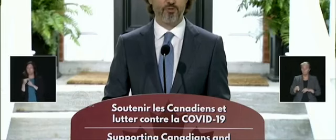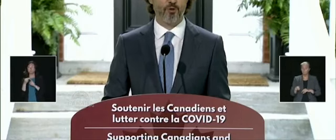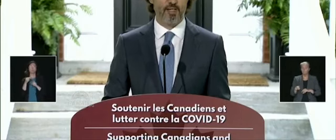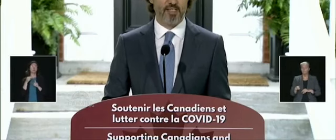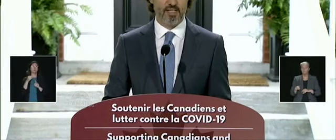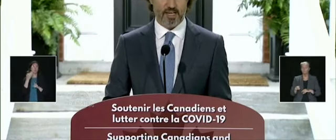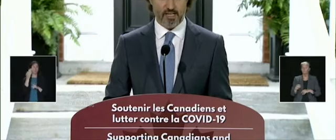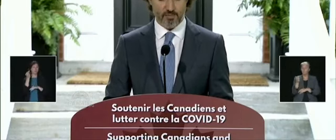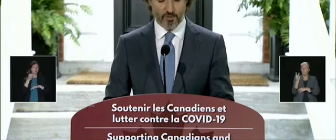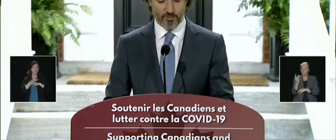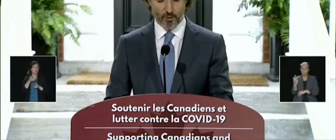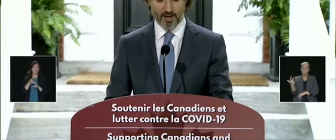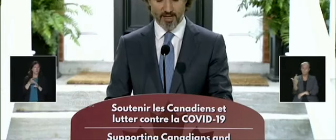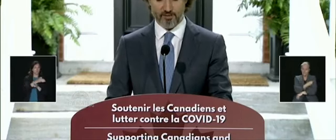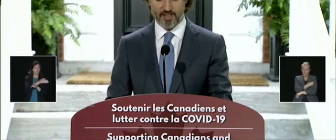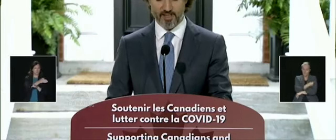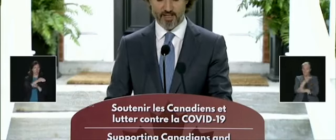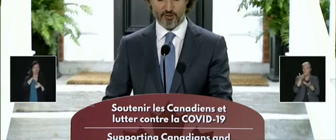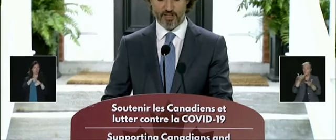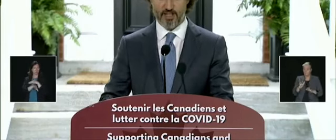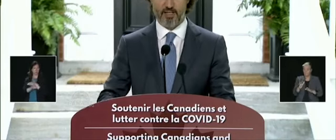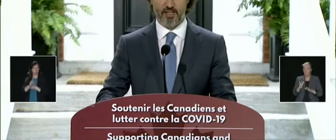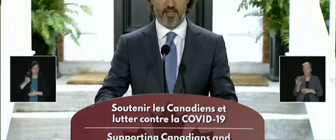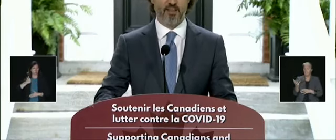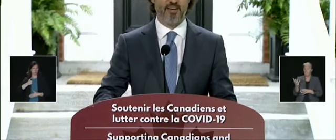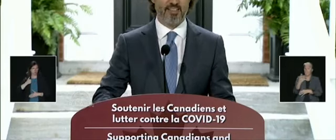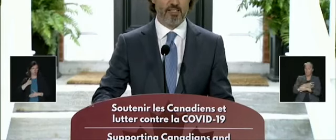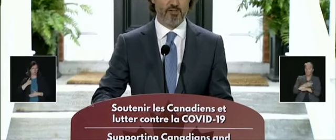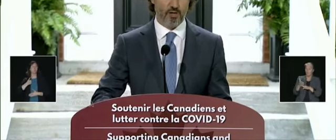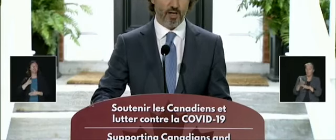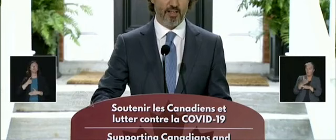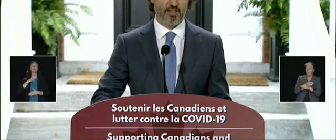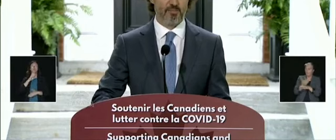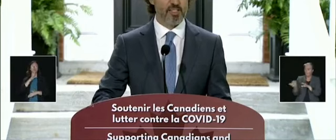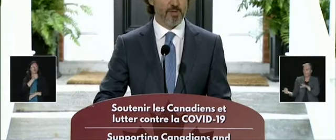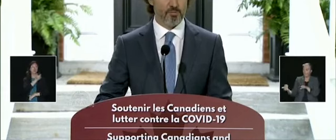least 14 days before entering the country, and